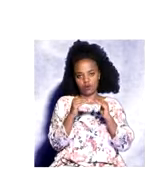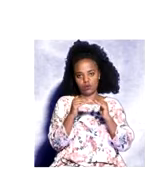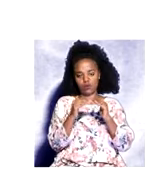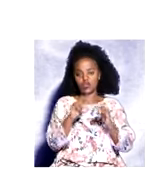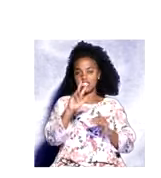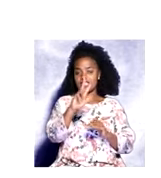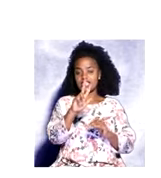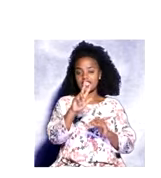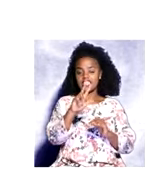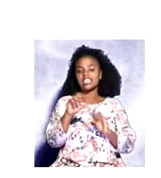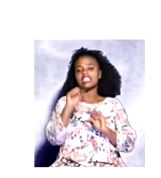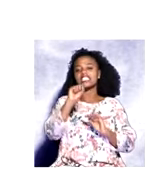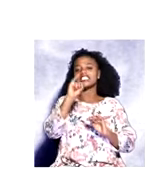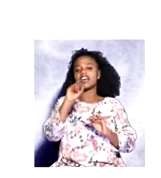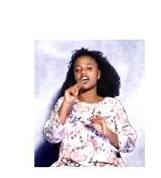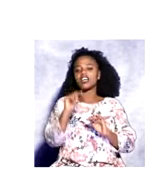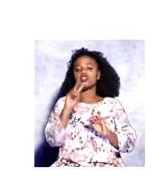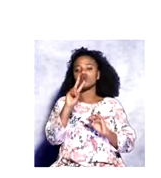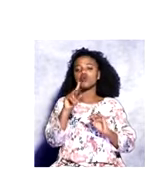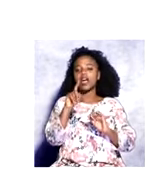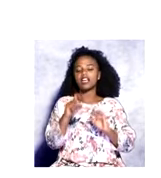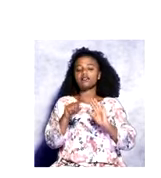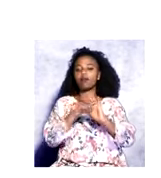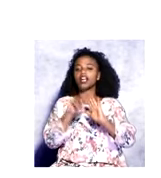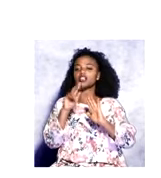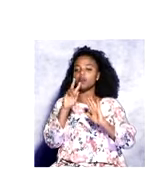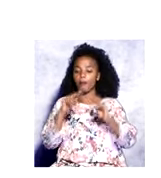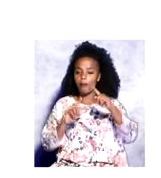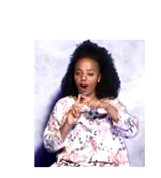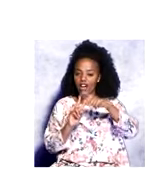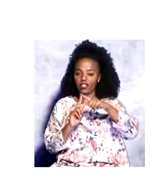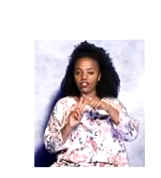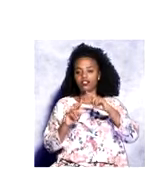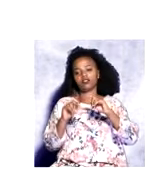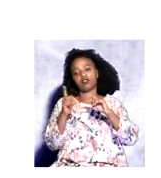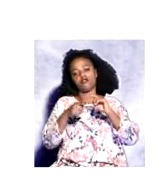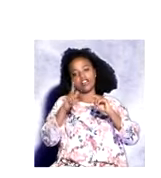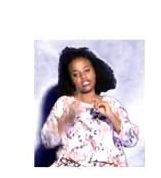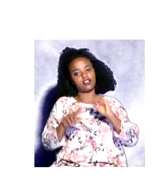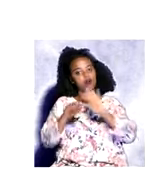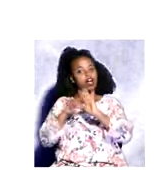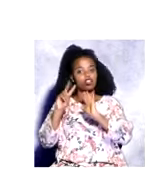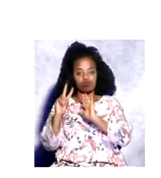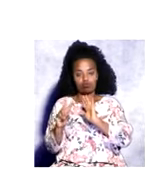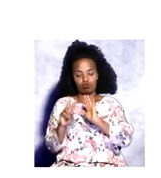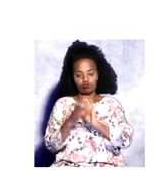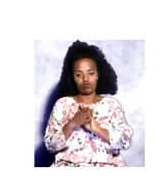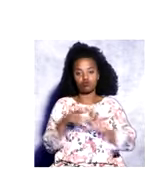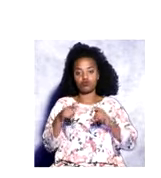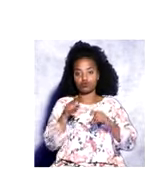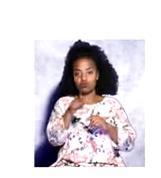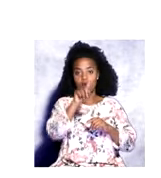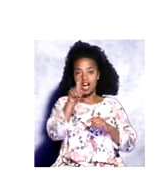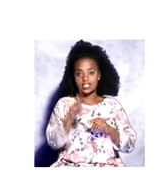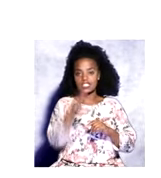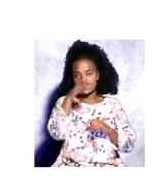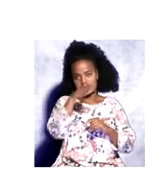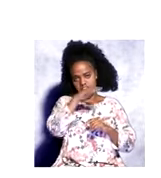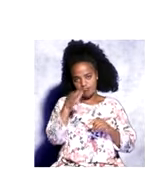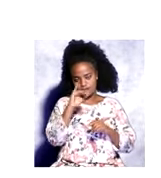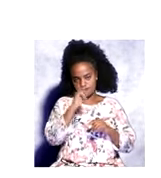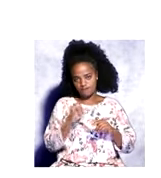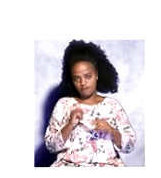3 sine 2x minus pi over 3 minus 2. So we are asked to draw the graph of this first. Let's